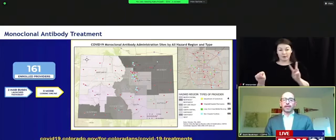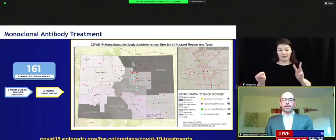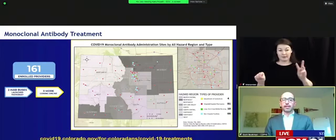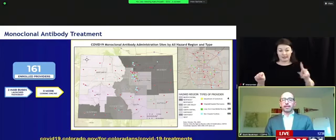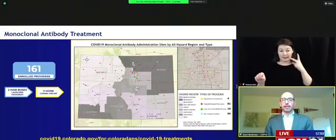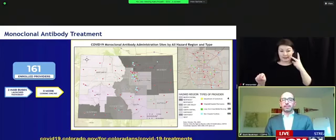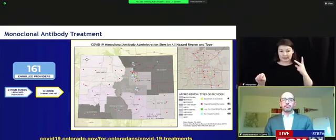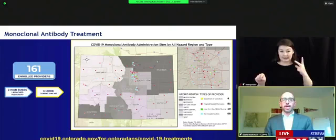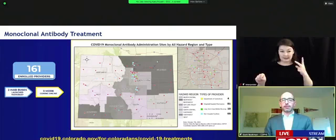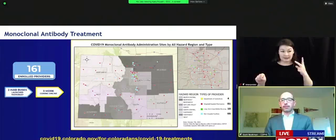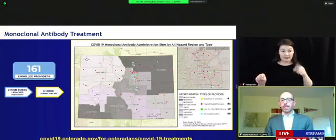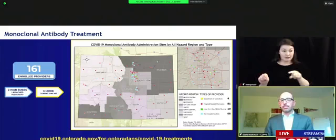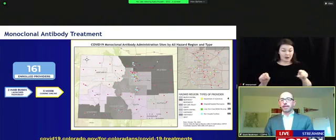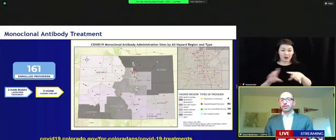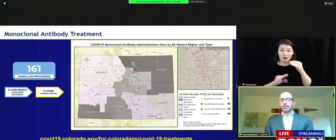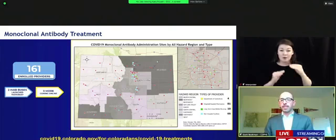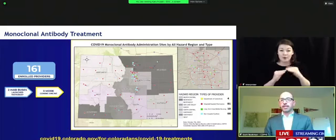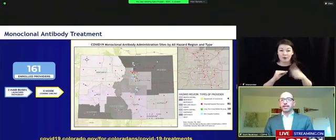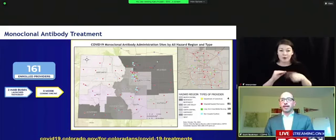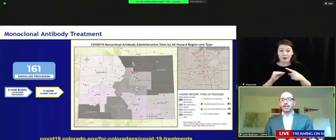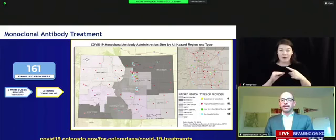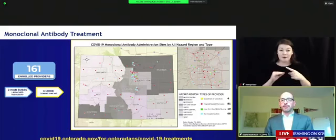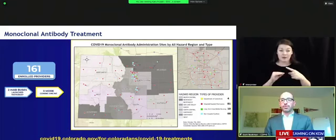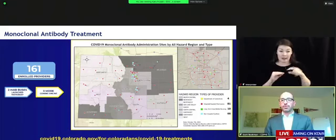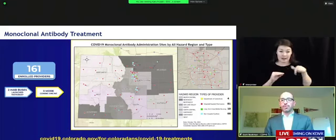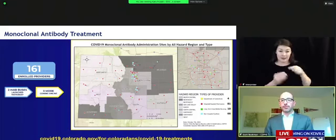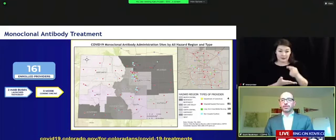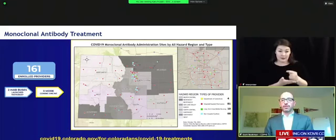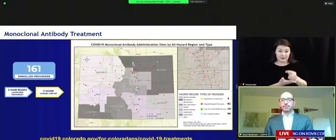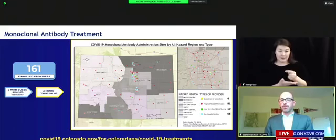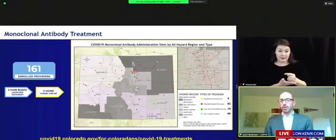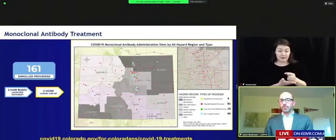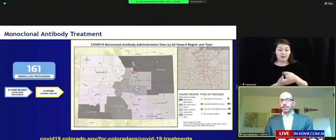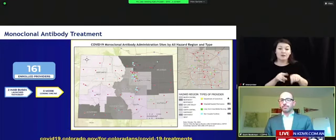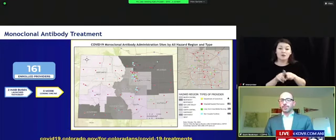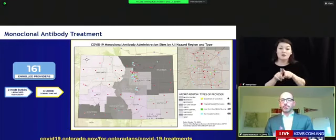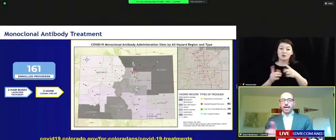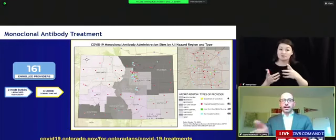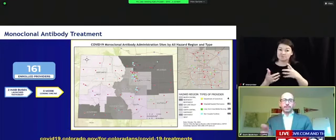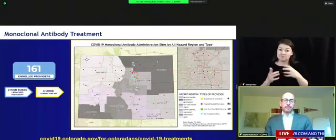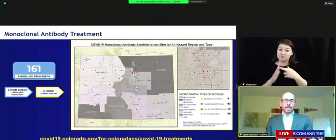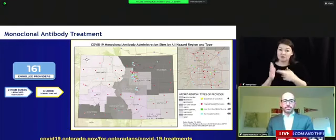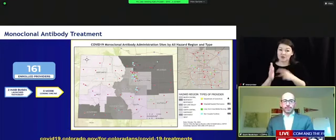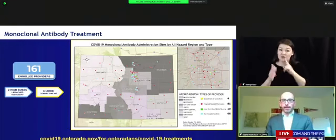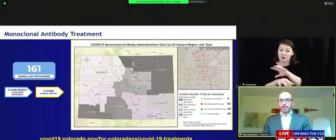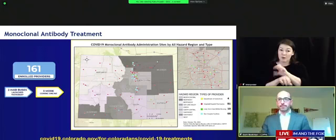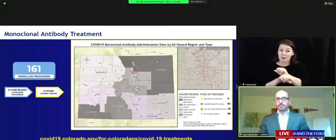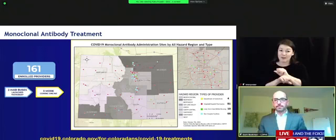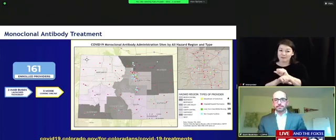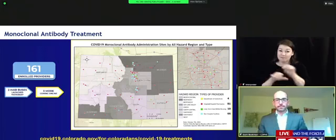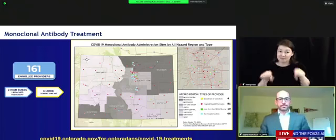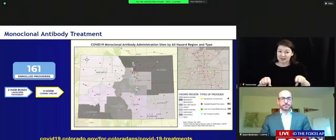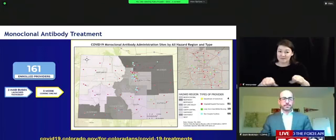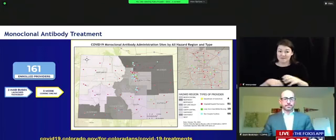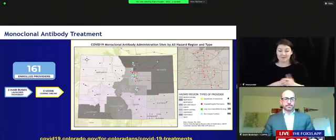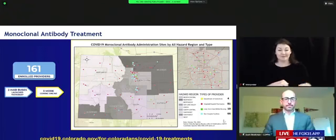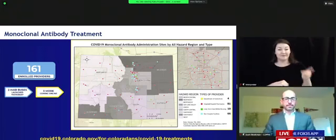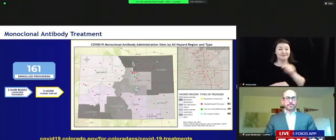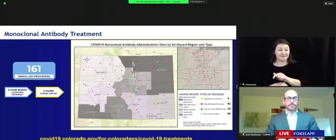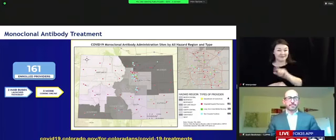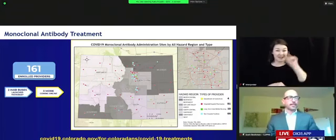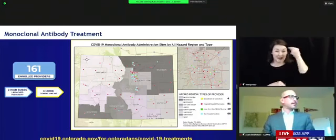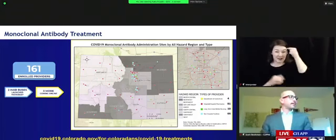about monoclonal antibody treatment and even to register for an appointment. So with that, I'll turn it back over to the governor. Yeah, thank you. So we're